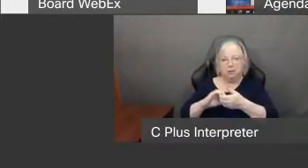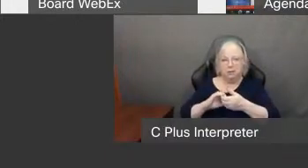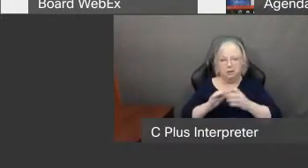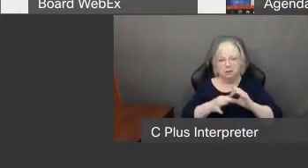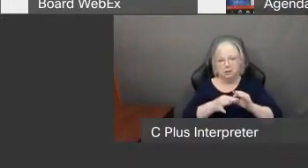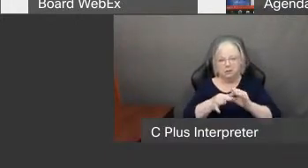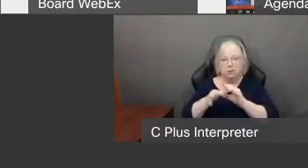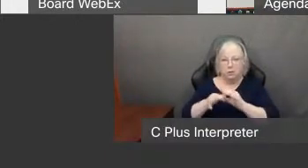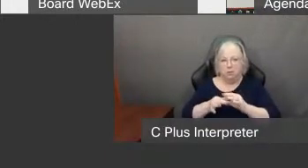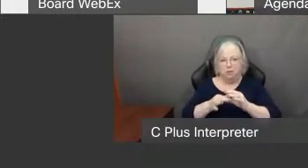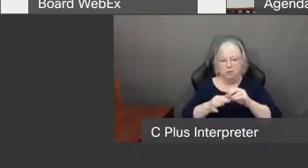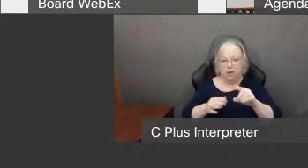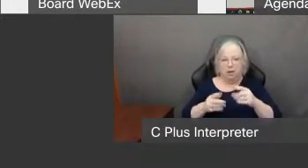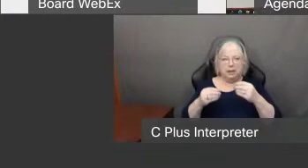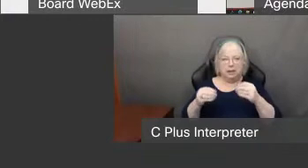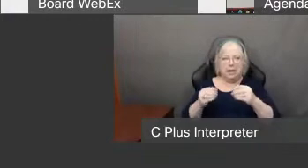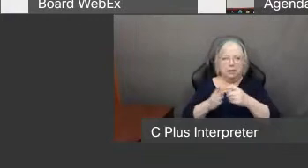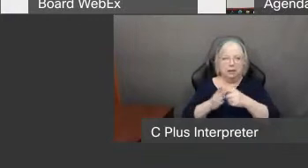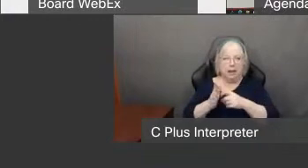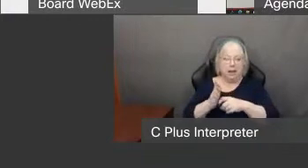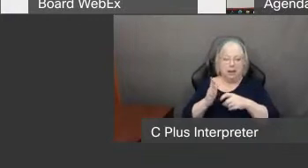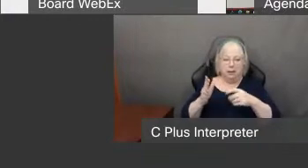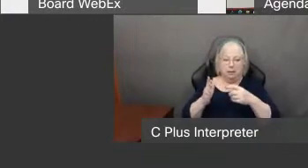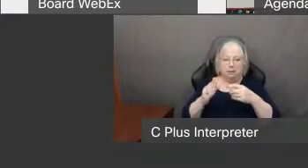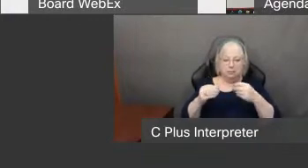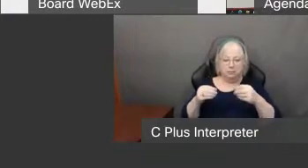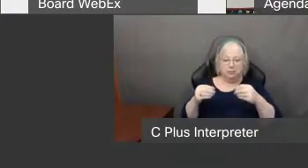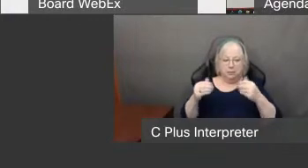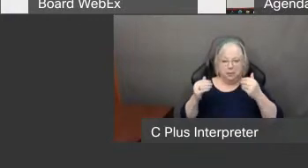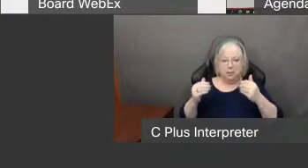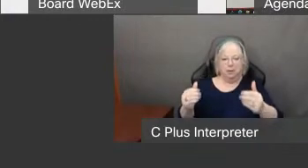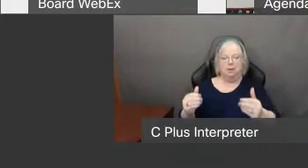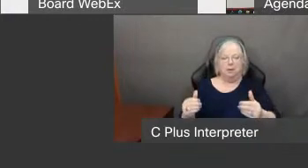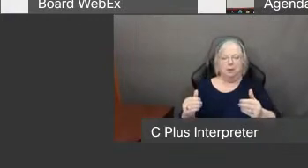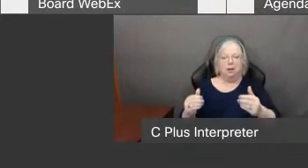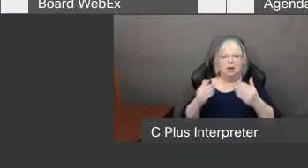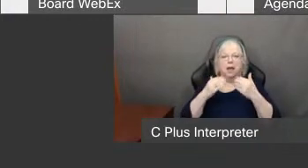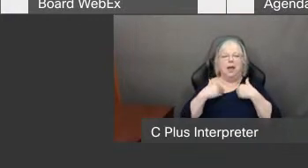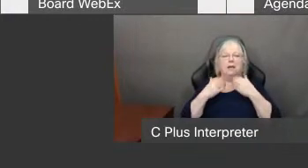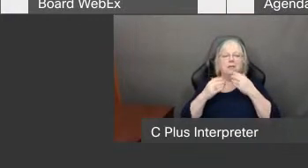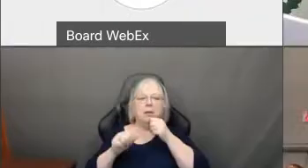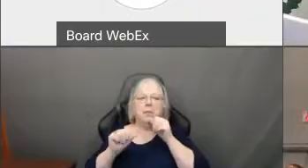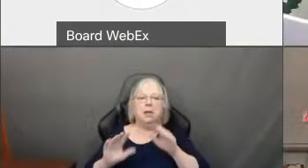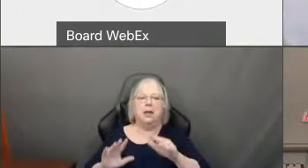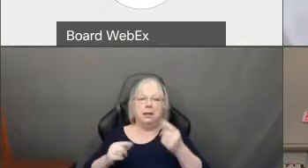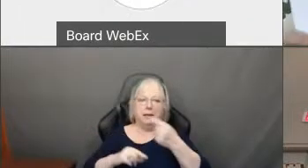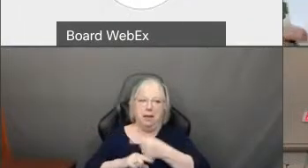to move this sales tax proposal forward, focus on community growth and transformation. Have a blessed day.